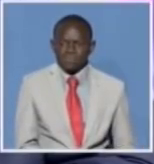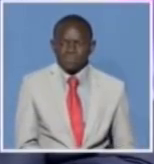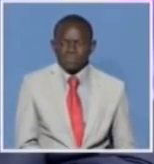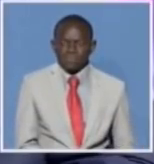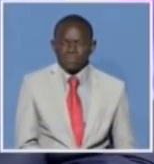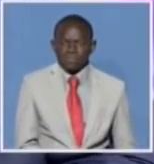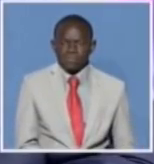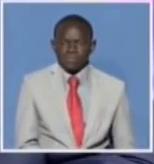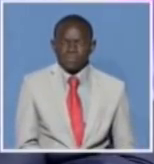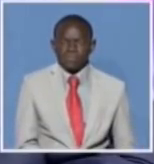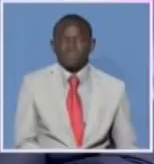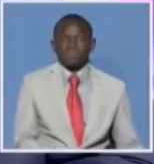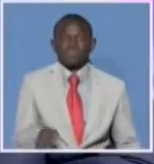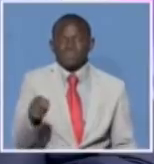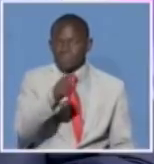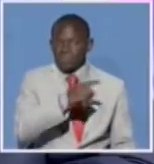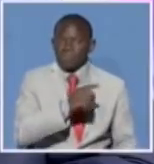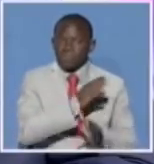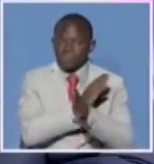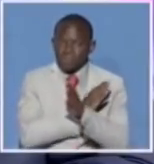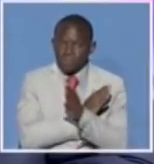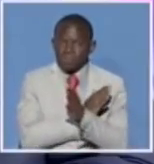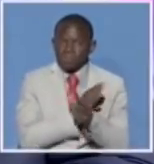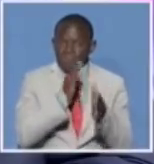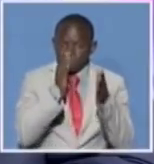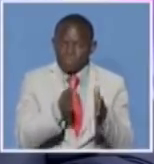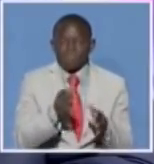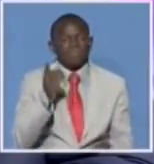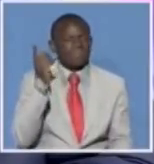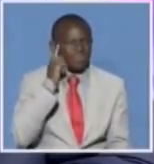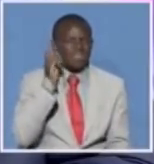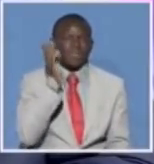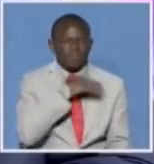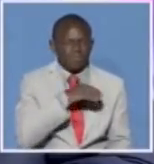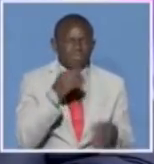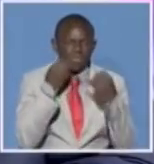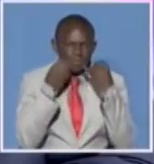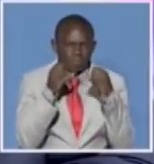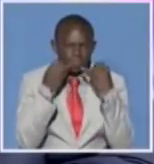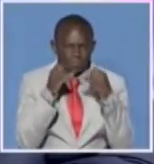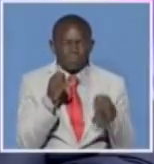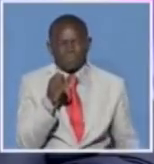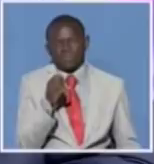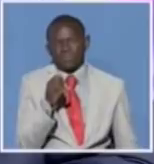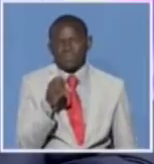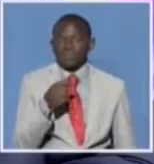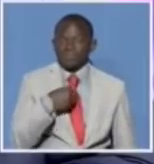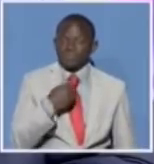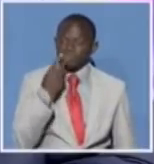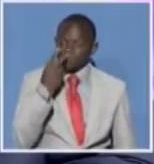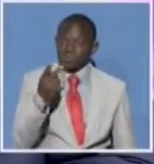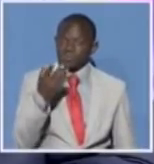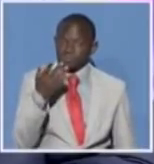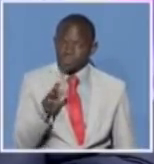far. I've seen that through the police, the spokesperson has highlighted to the